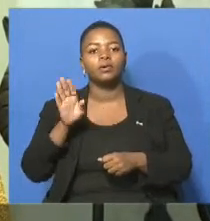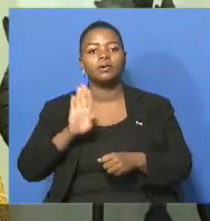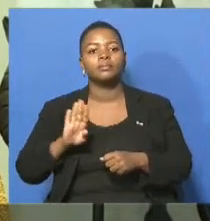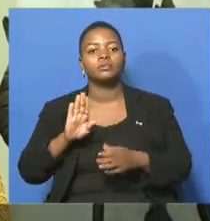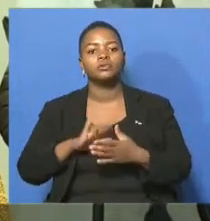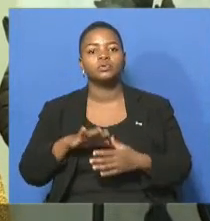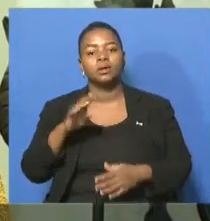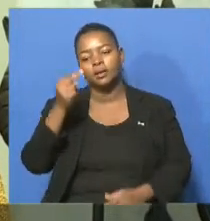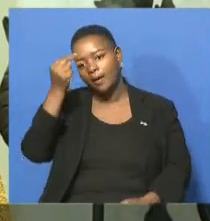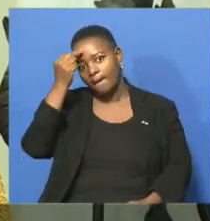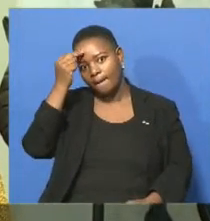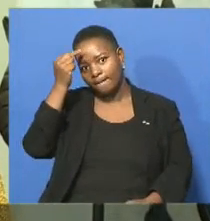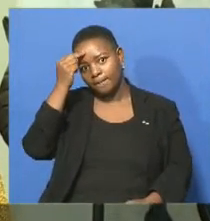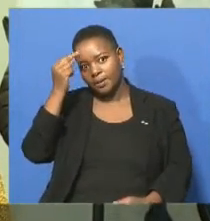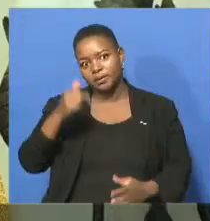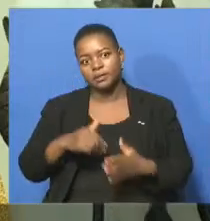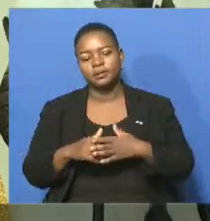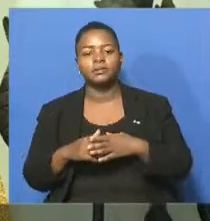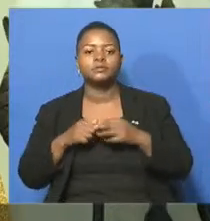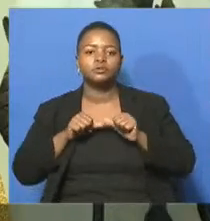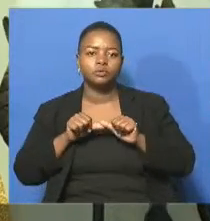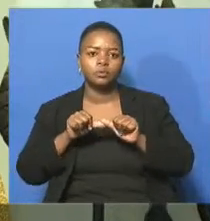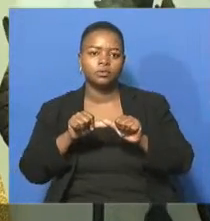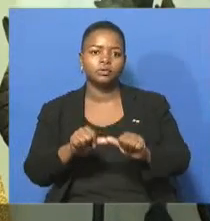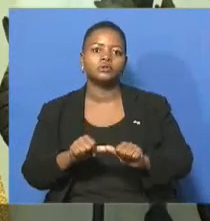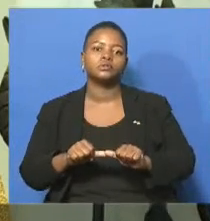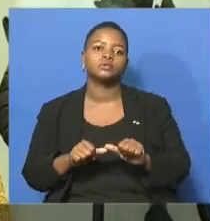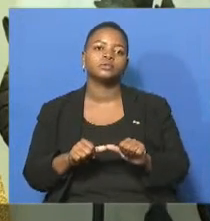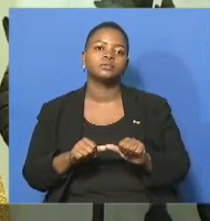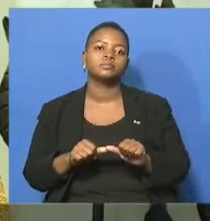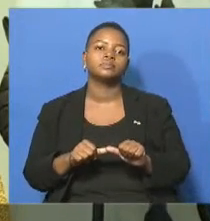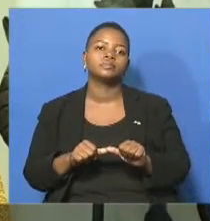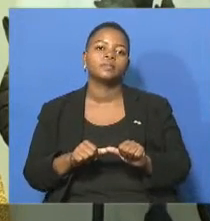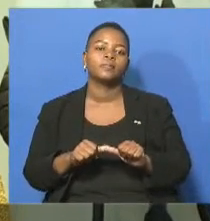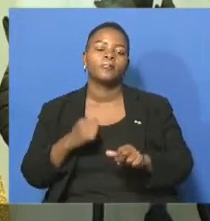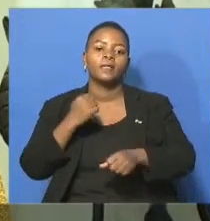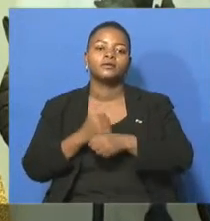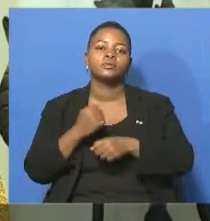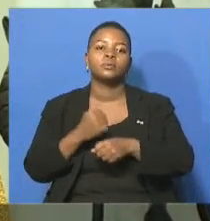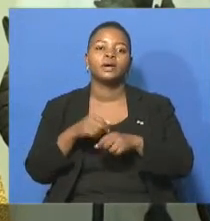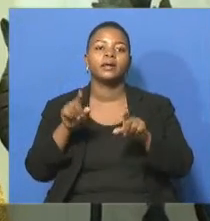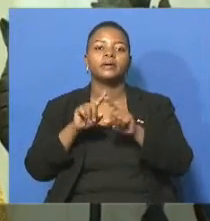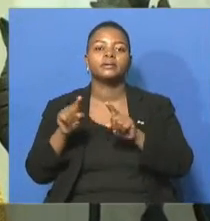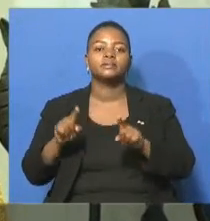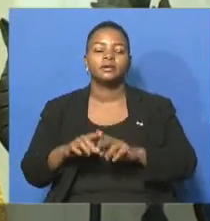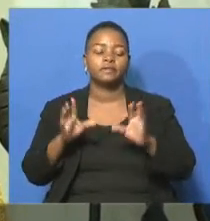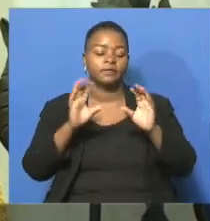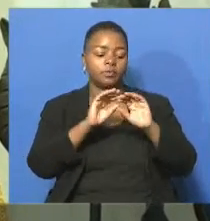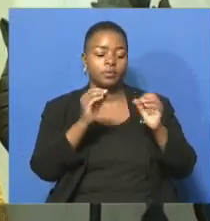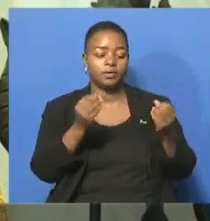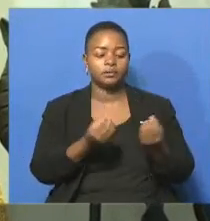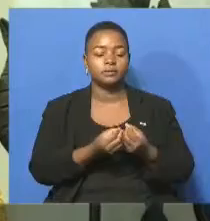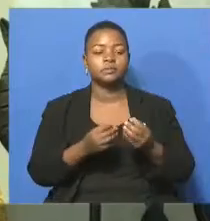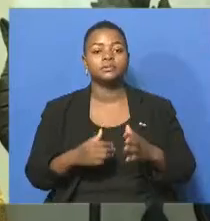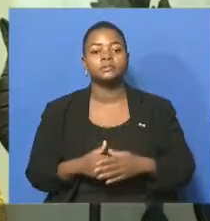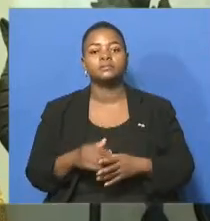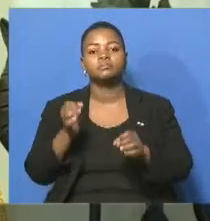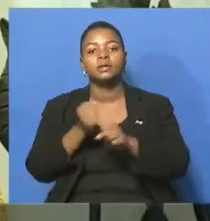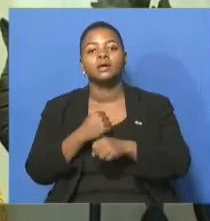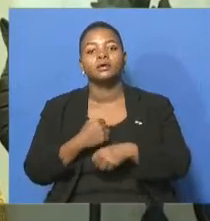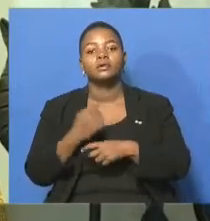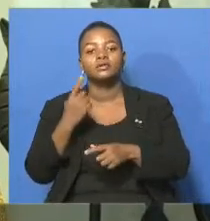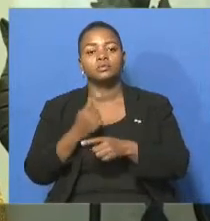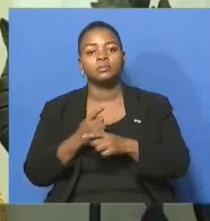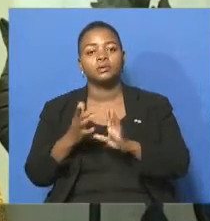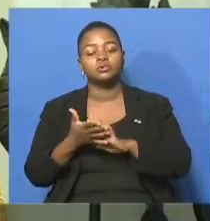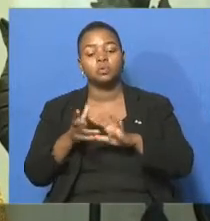Police has, or continues rather, to partner with different organs, different institutions that ensure